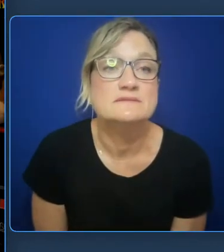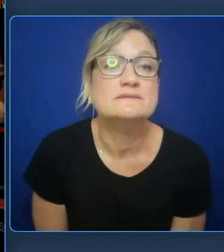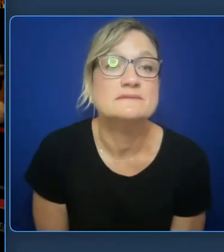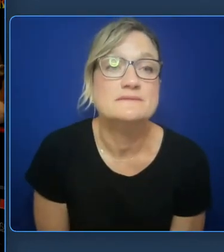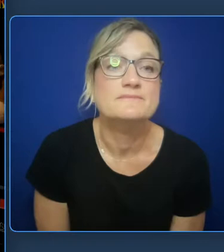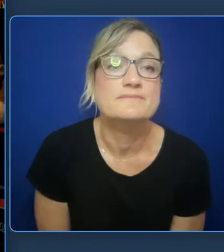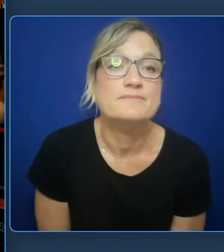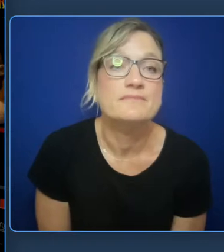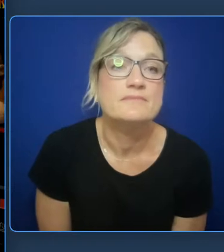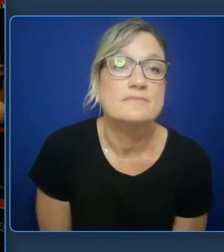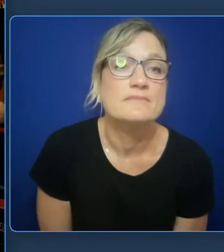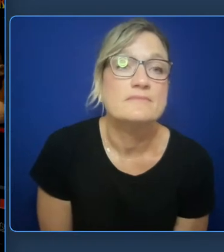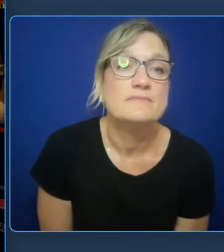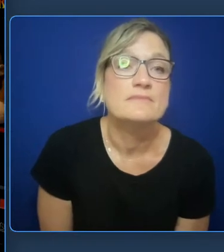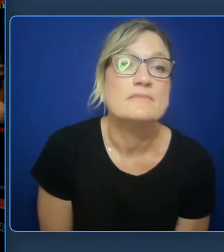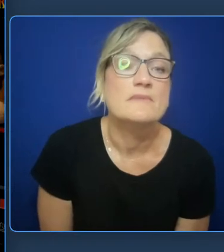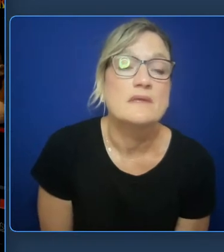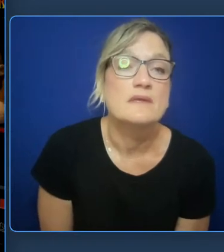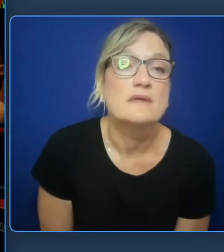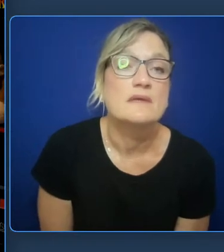Skynet.